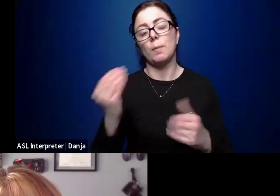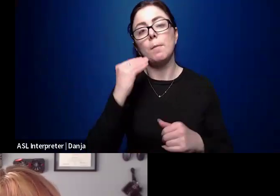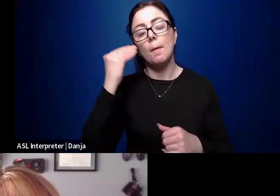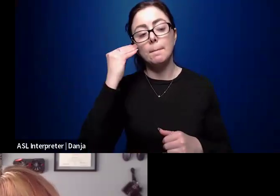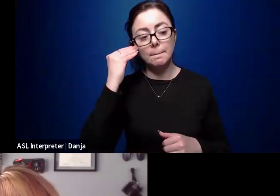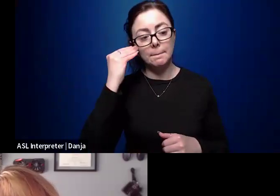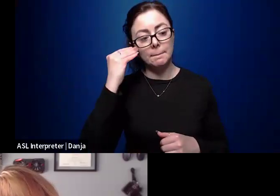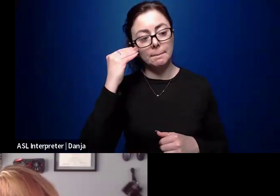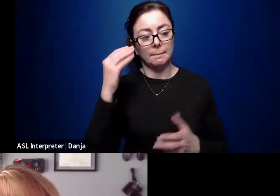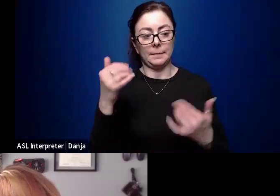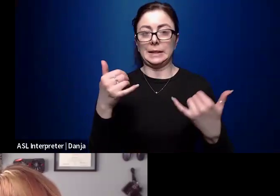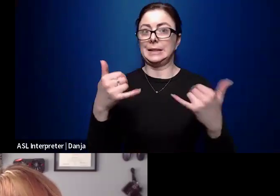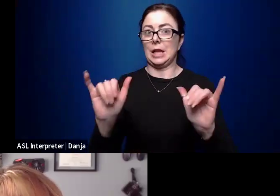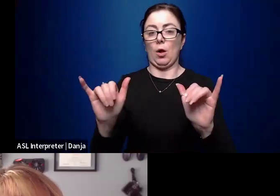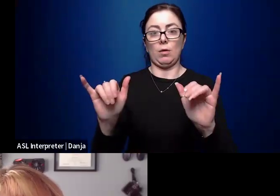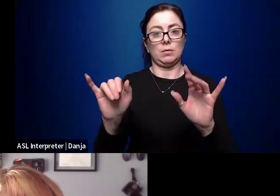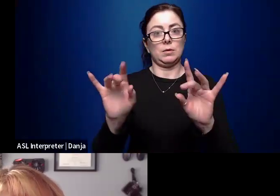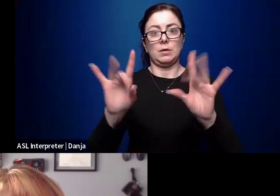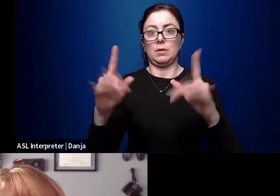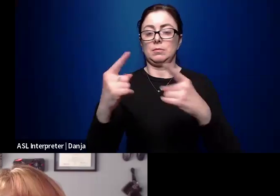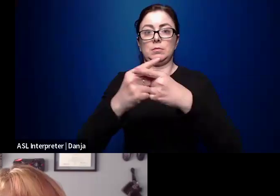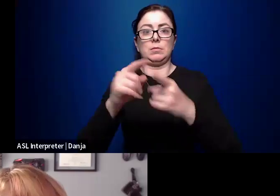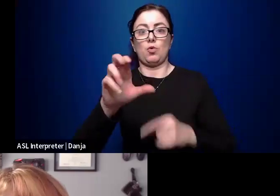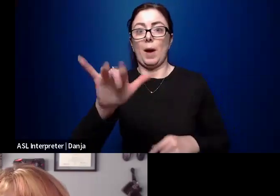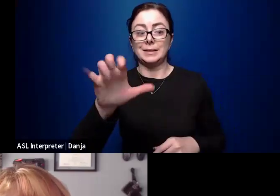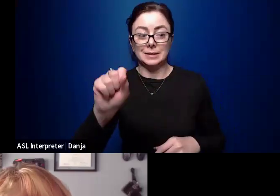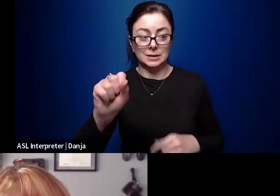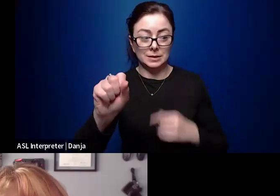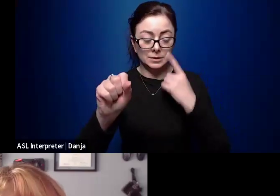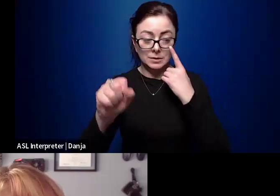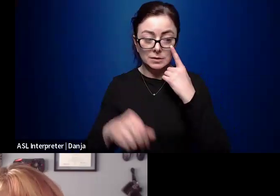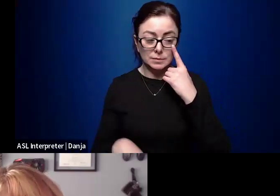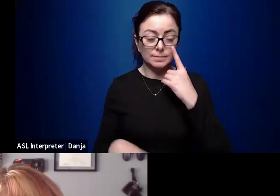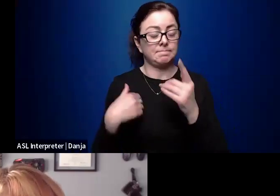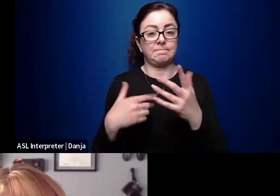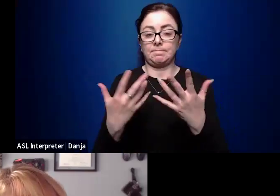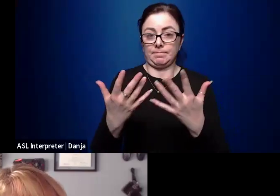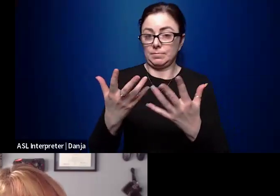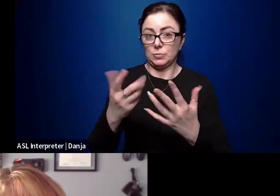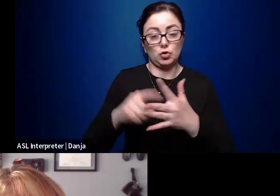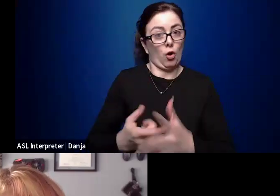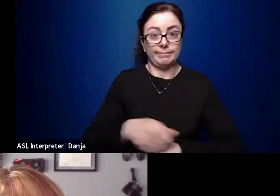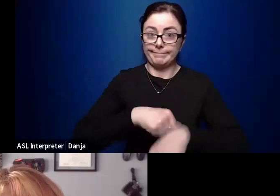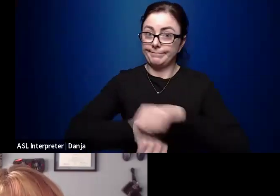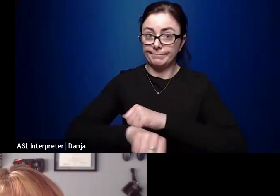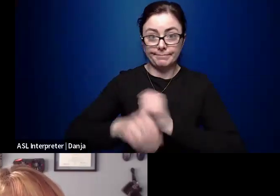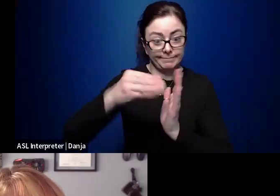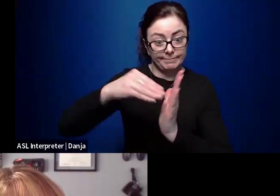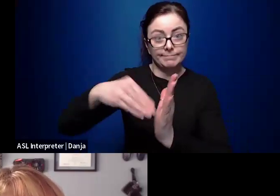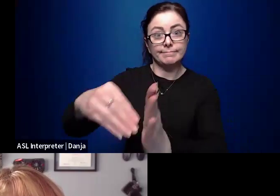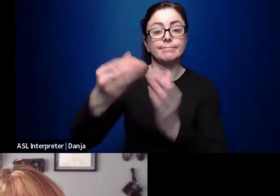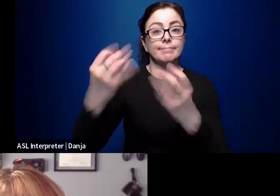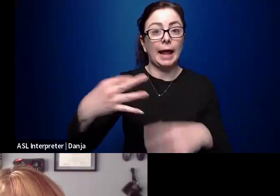still in crisis, and I got to work. I filled out dozens of applications for intermediate care